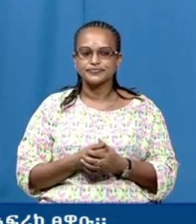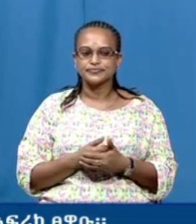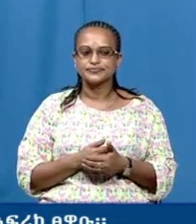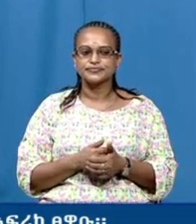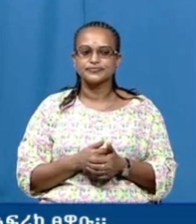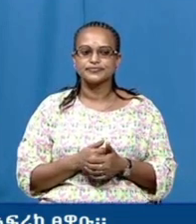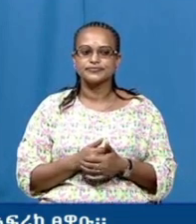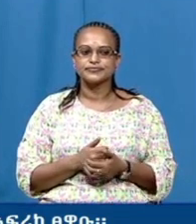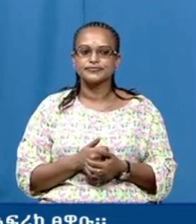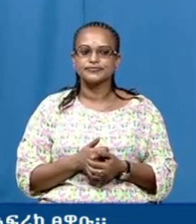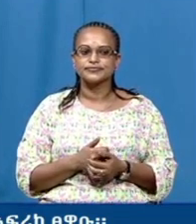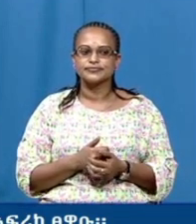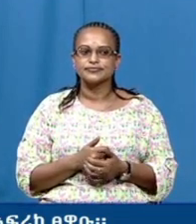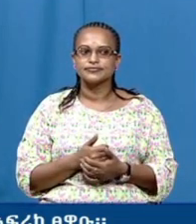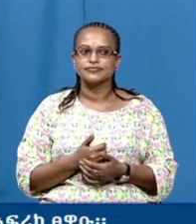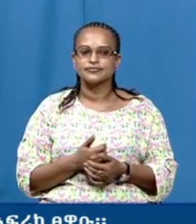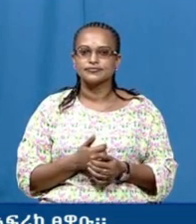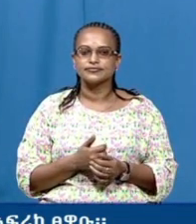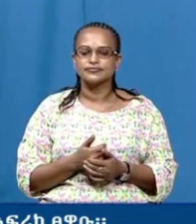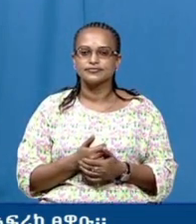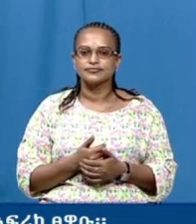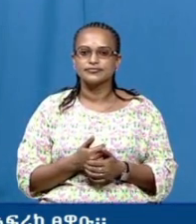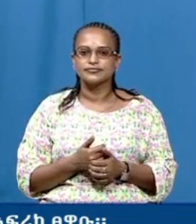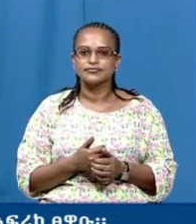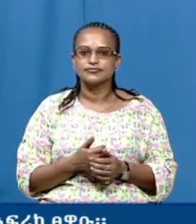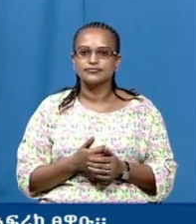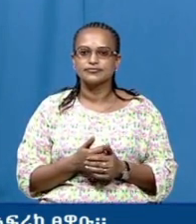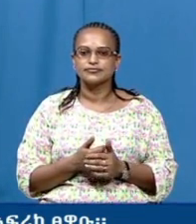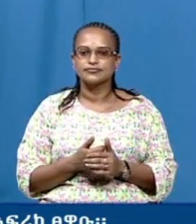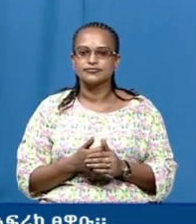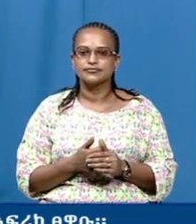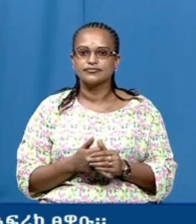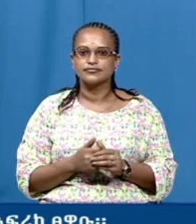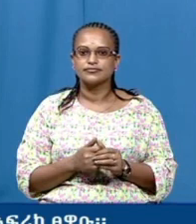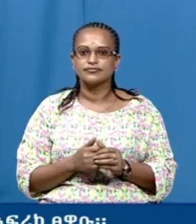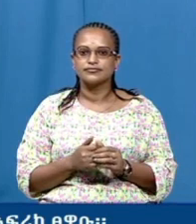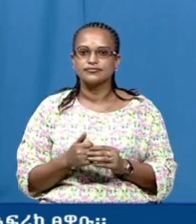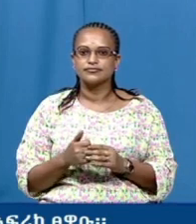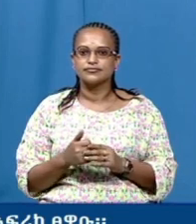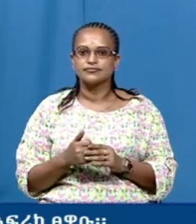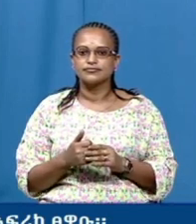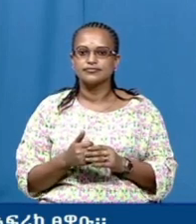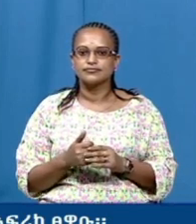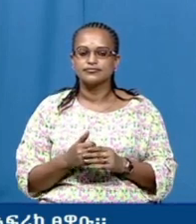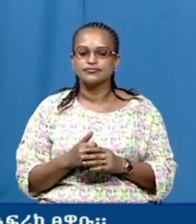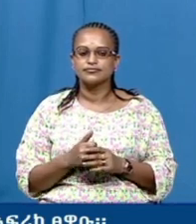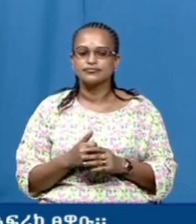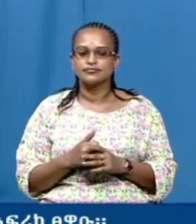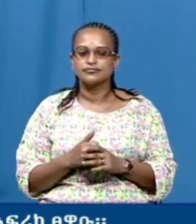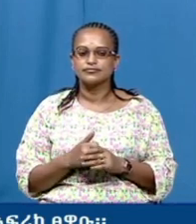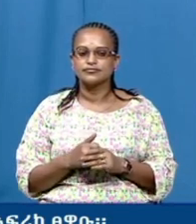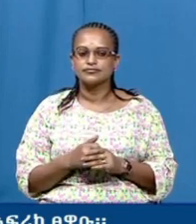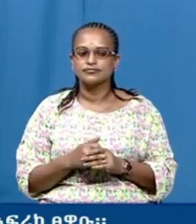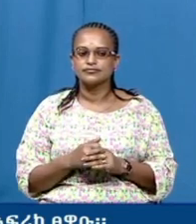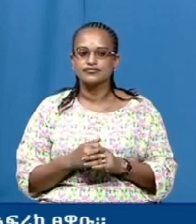is coming from Nick Mudimba and he's with CGTN. And Nick says there